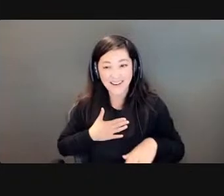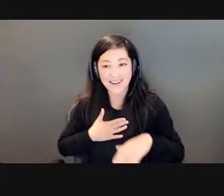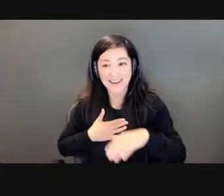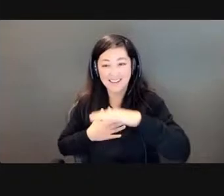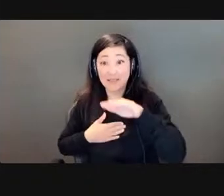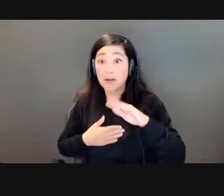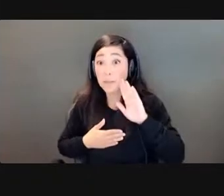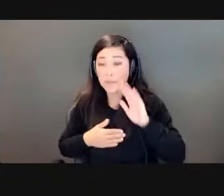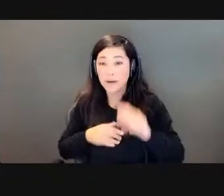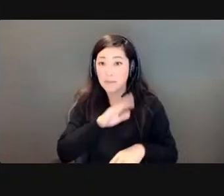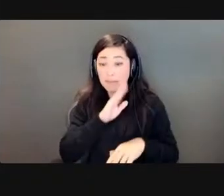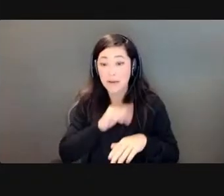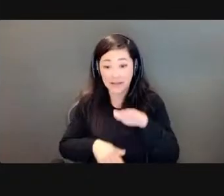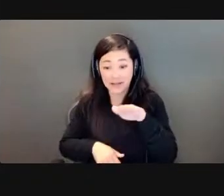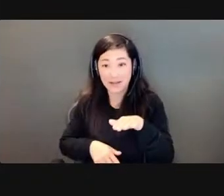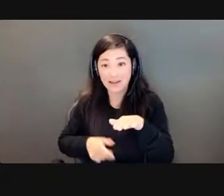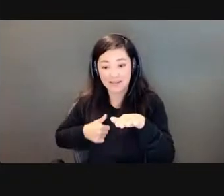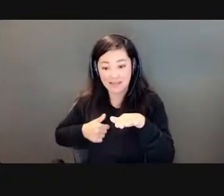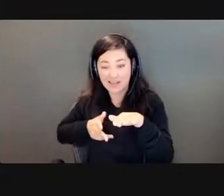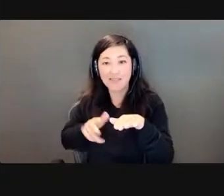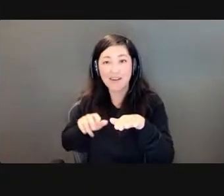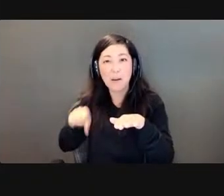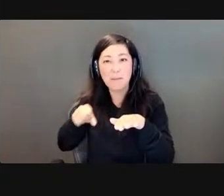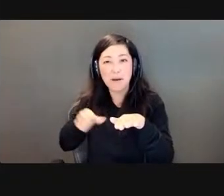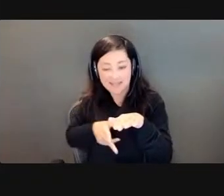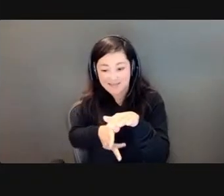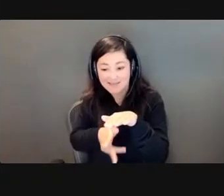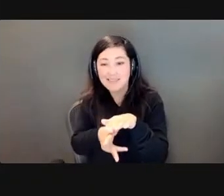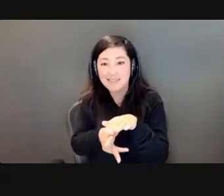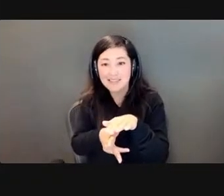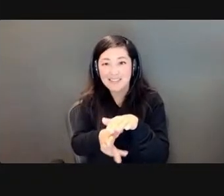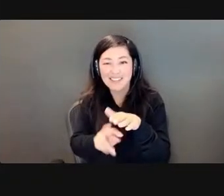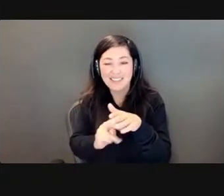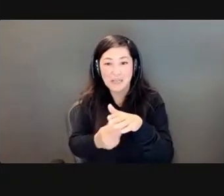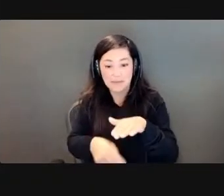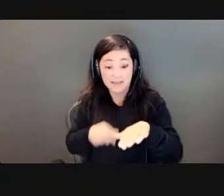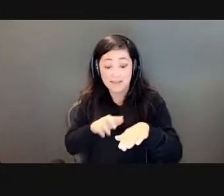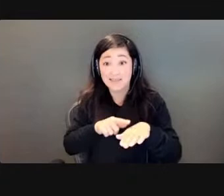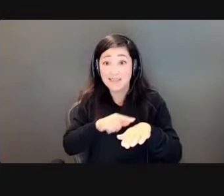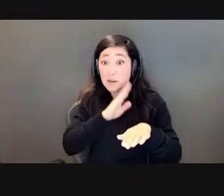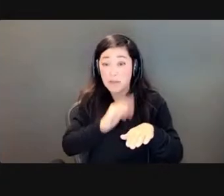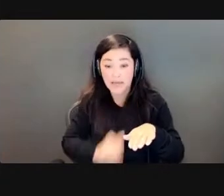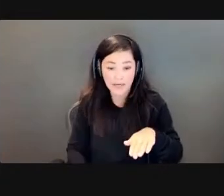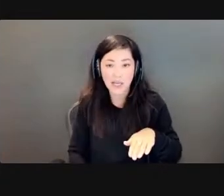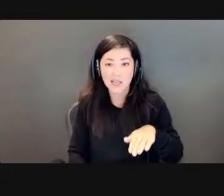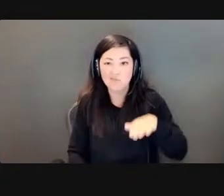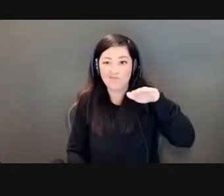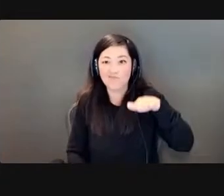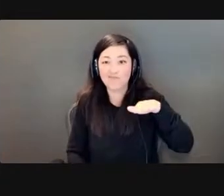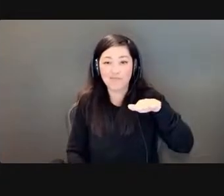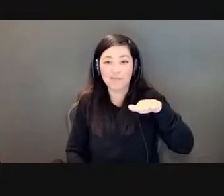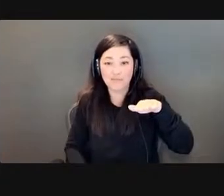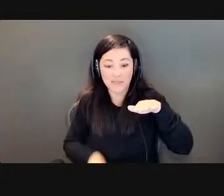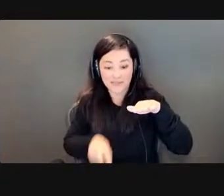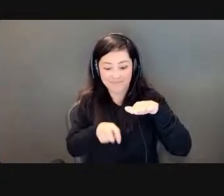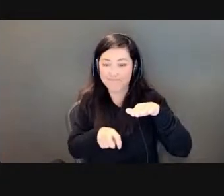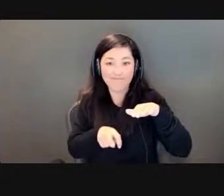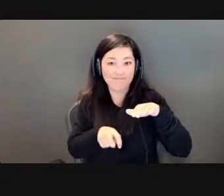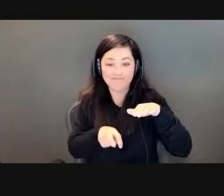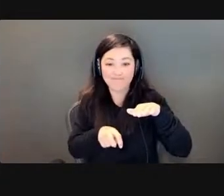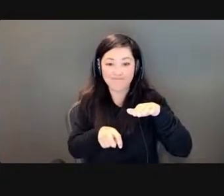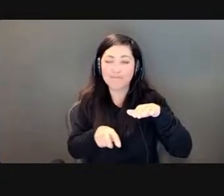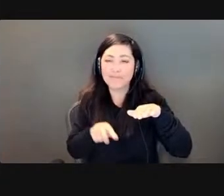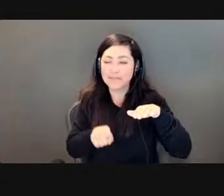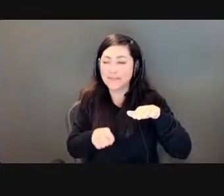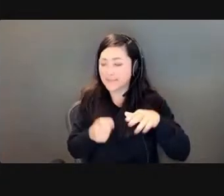of my bed is actually quite high. It comes up to shoulder height on me when I'm sitting in my wheelchair. So I had to design a way that